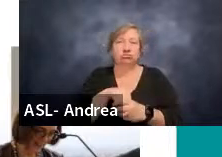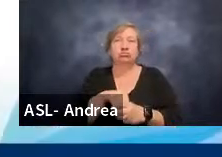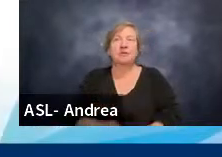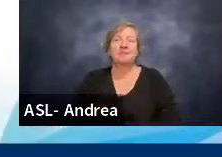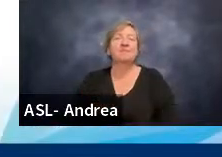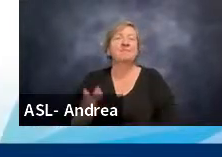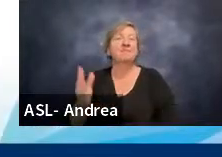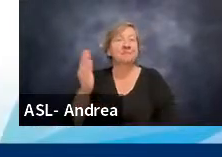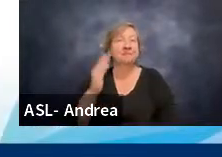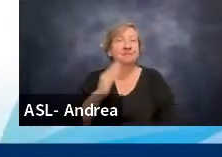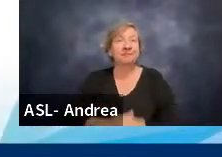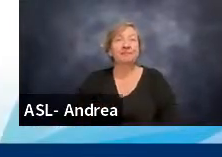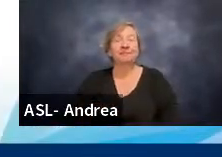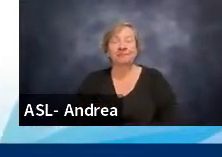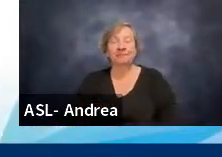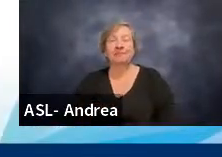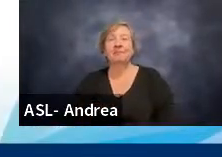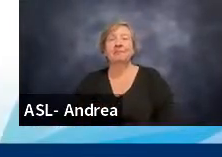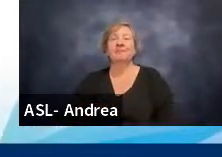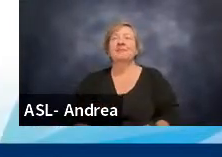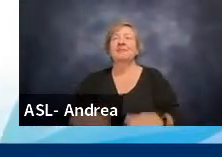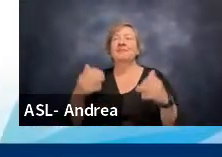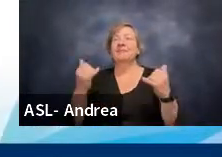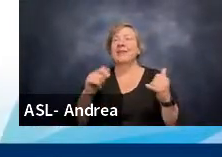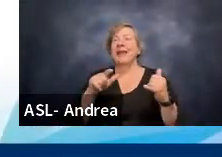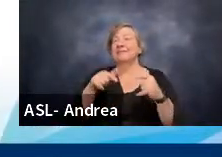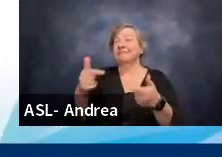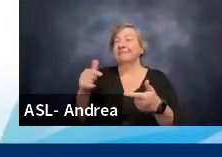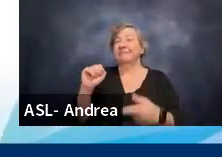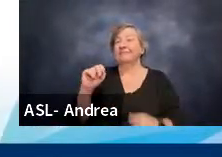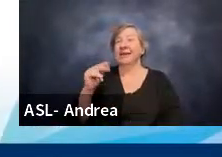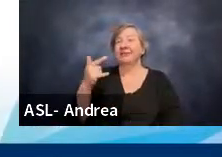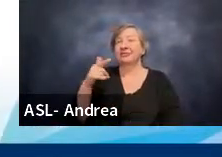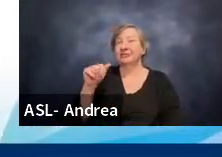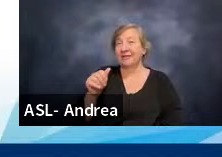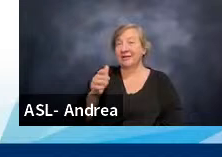Next slide, please. And this is where I hand it off to Angela.